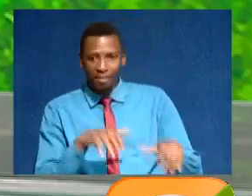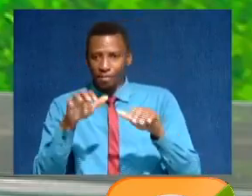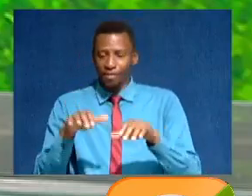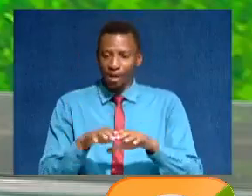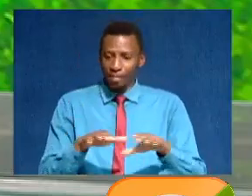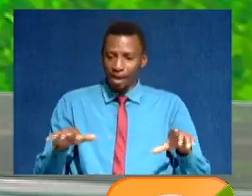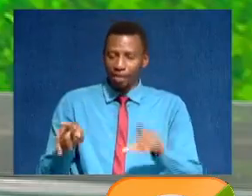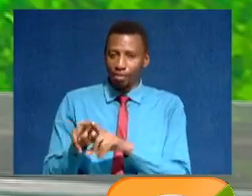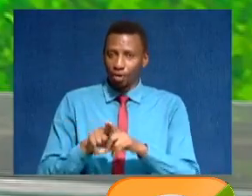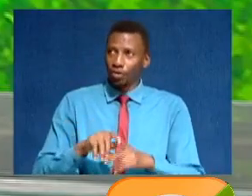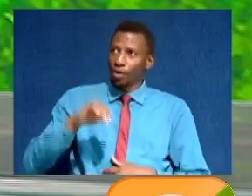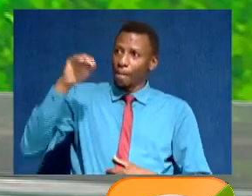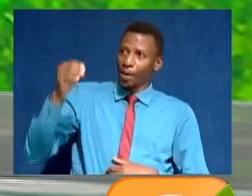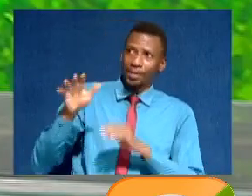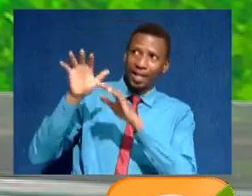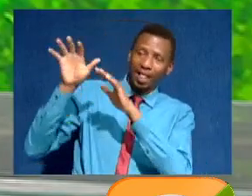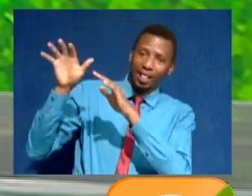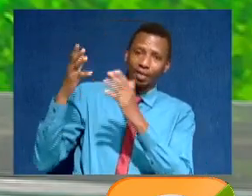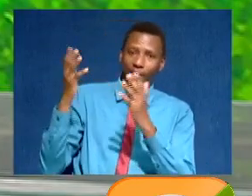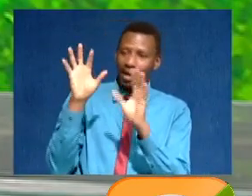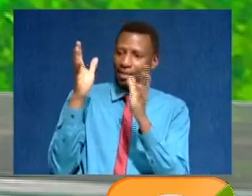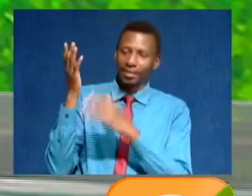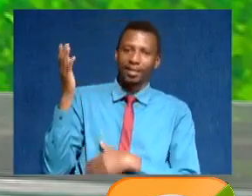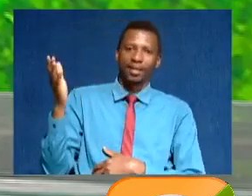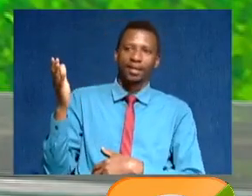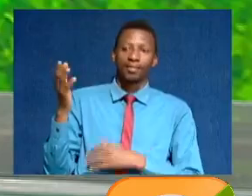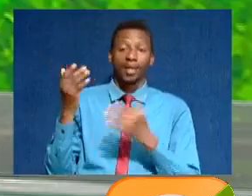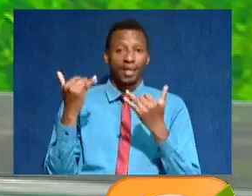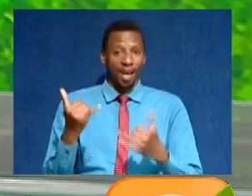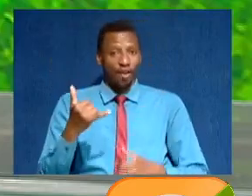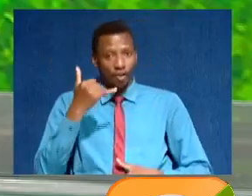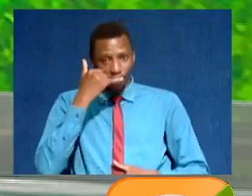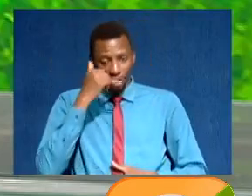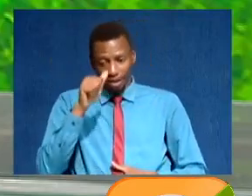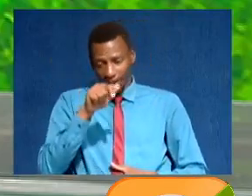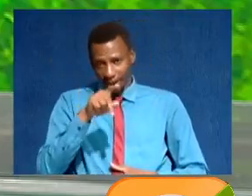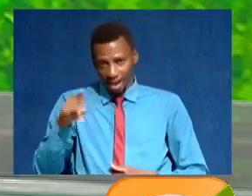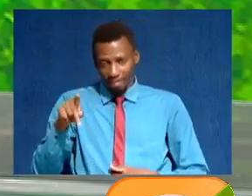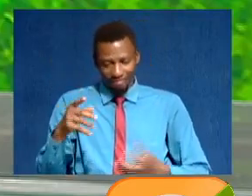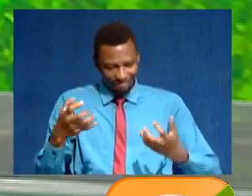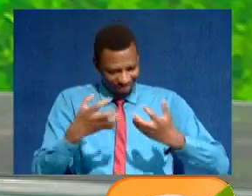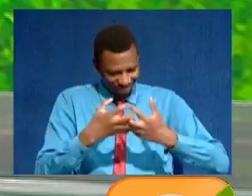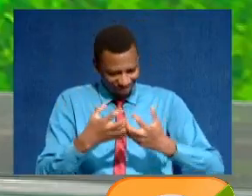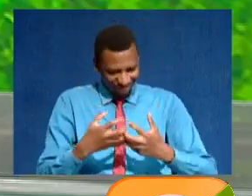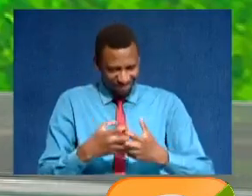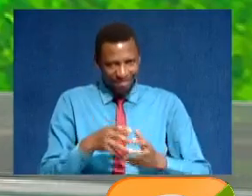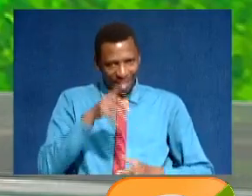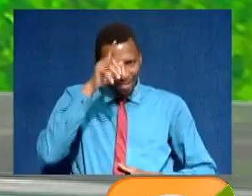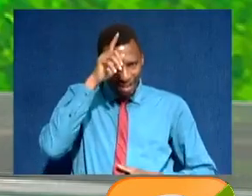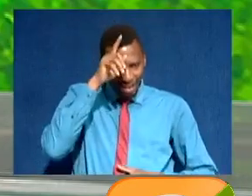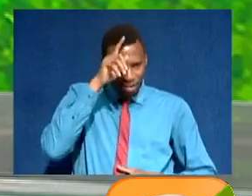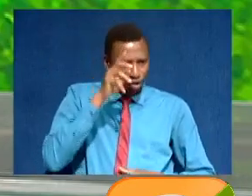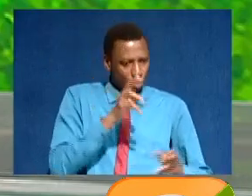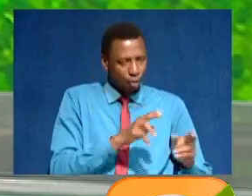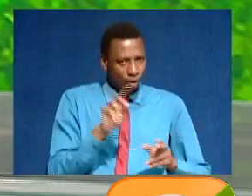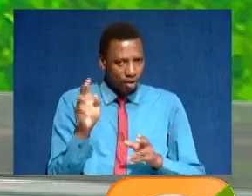the rollout of a mobile application that matches indigenous trees to the specific location it can thrive is filling the